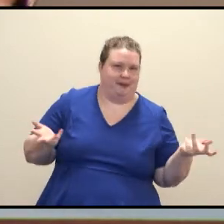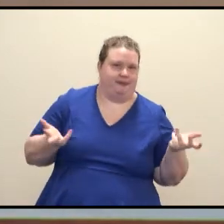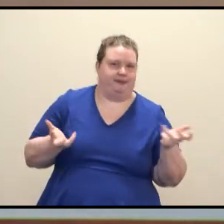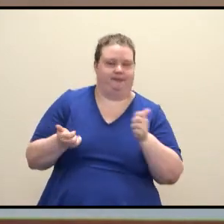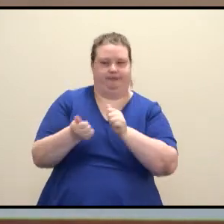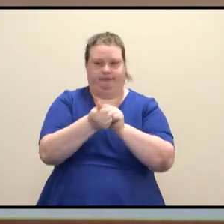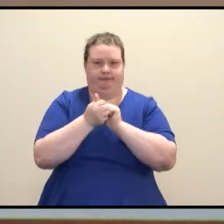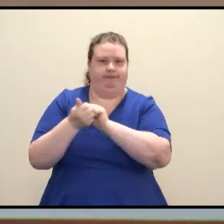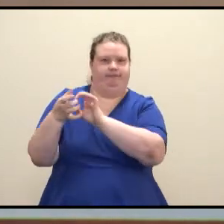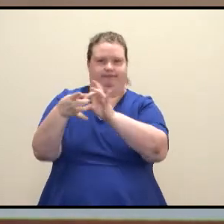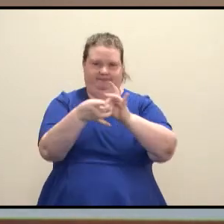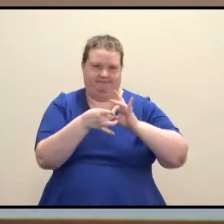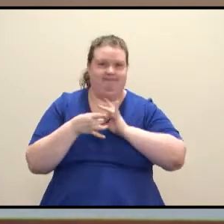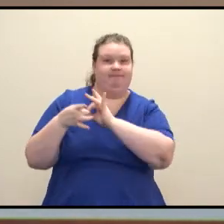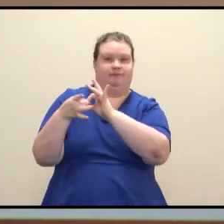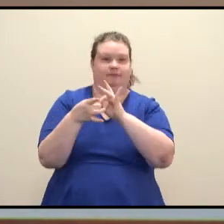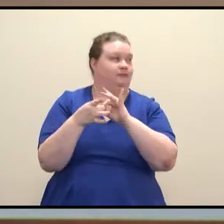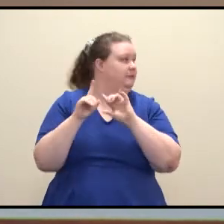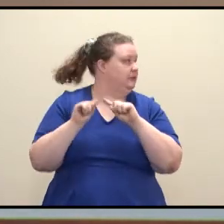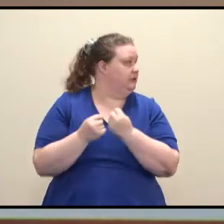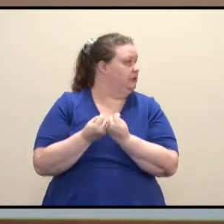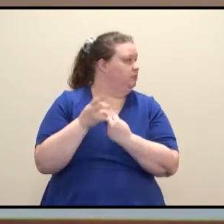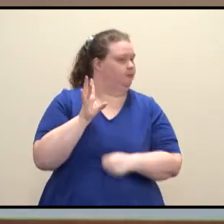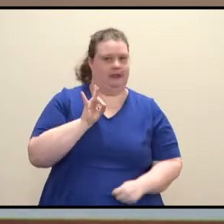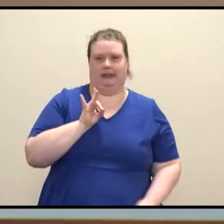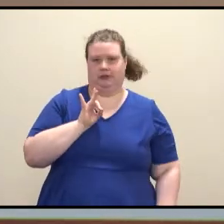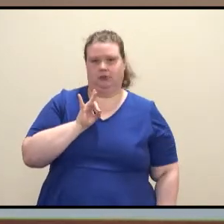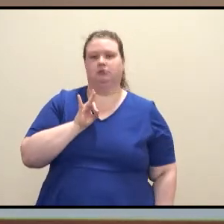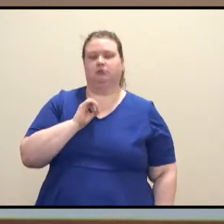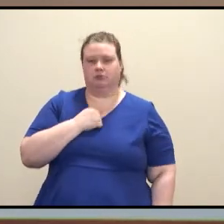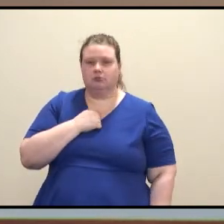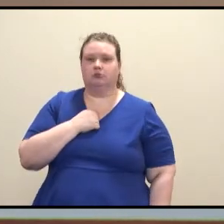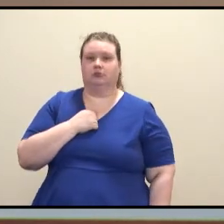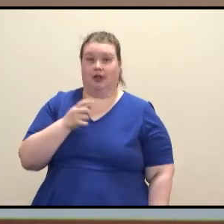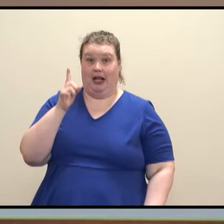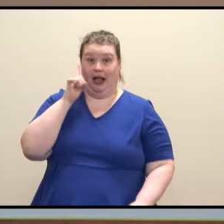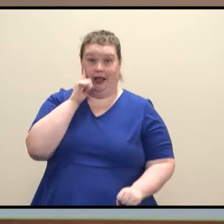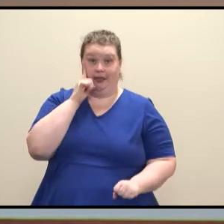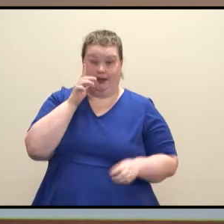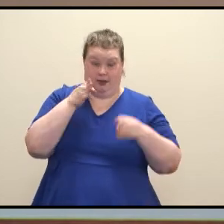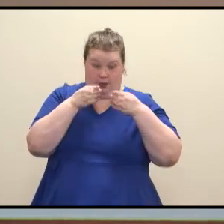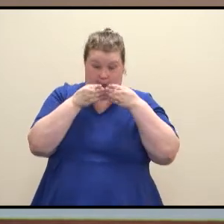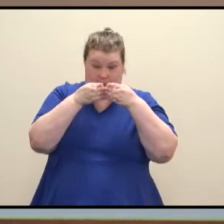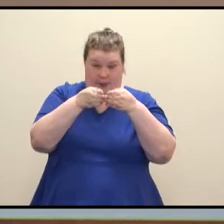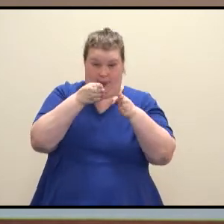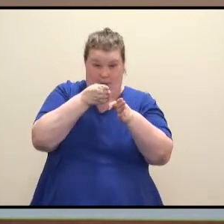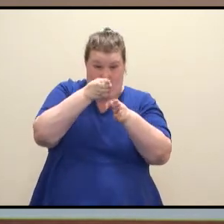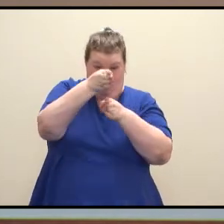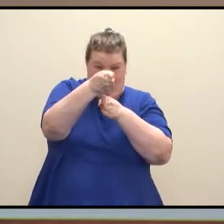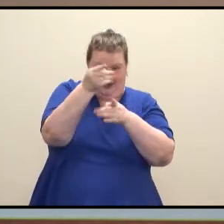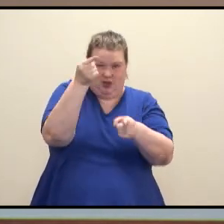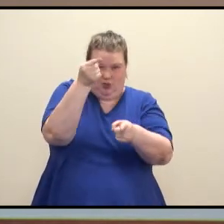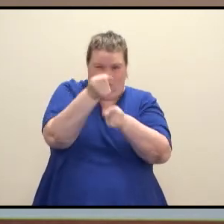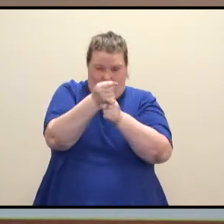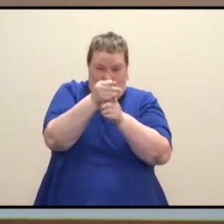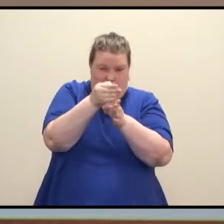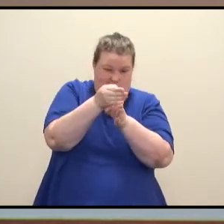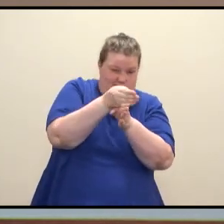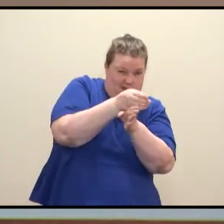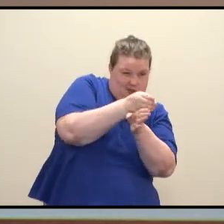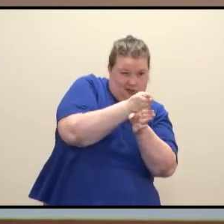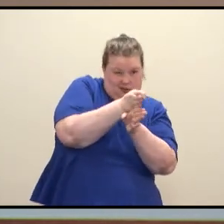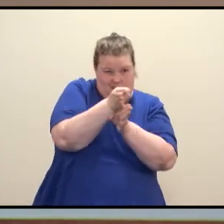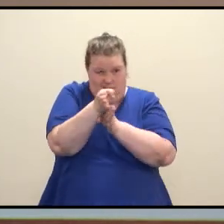together as a team of 8 in this district, and I think the ship is pointed in the right direction. We're having to do some